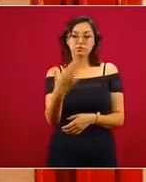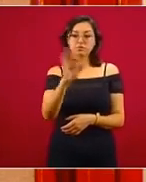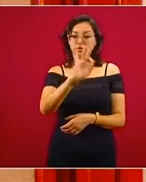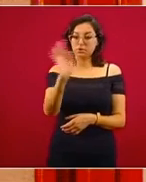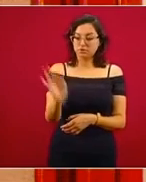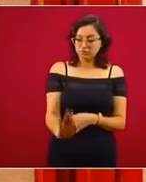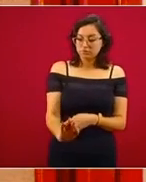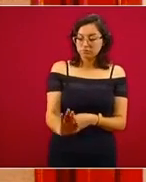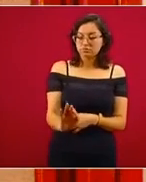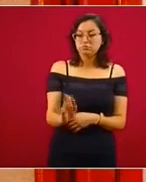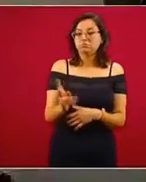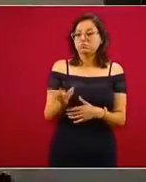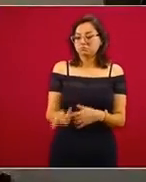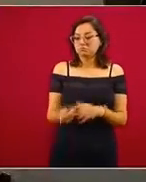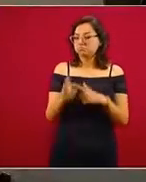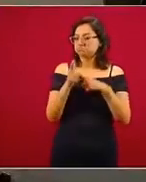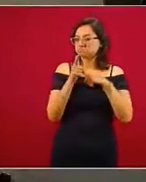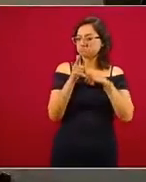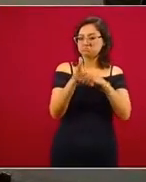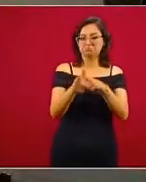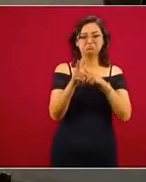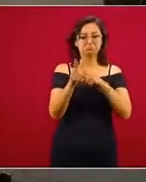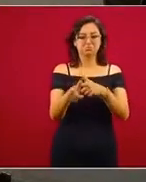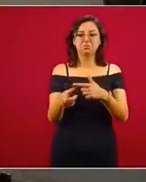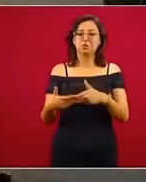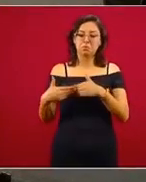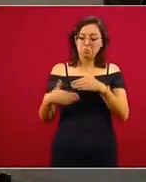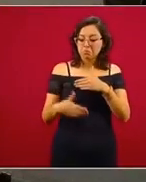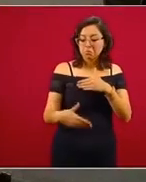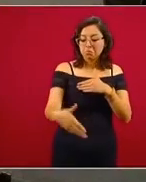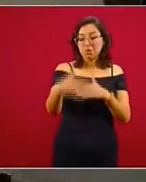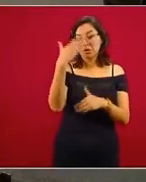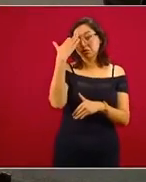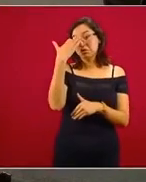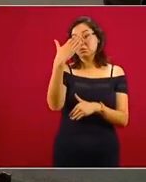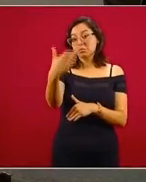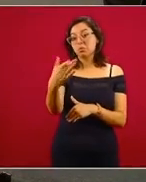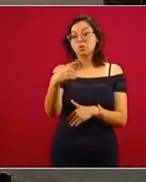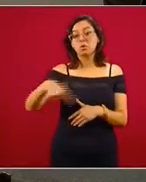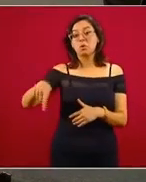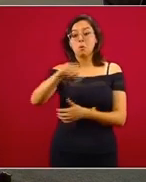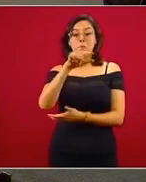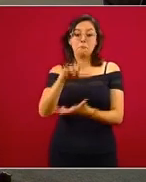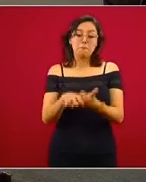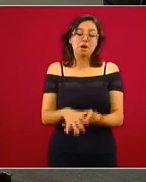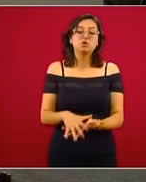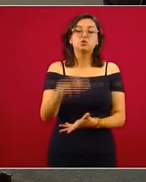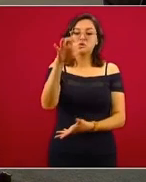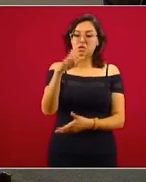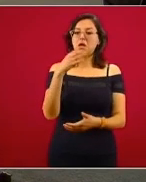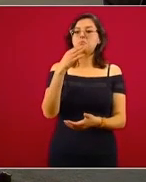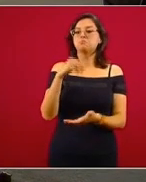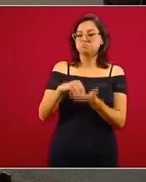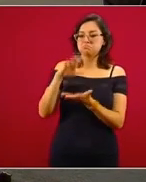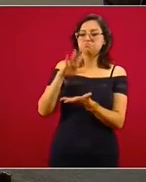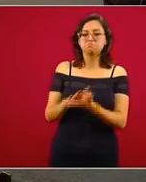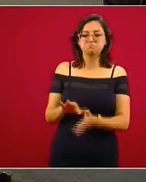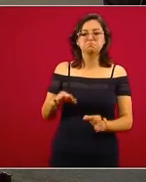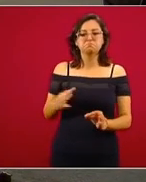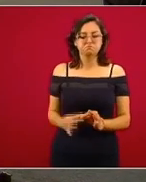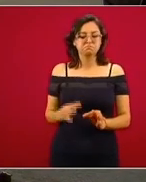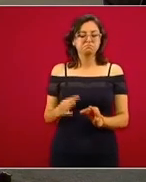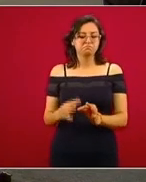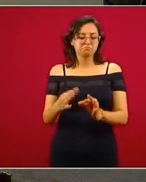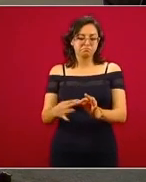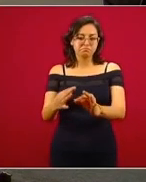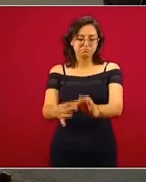As I said, we have a 95% notification percentage or notification rate, meaning that